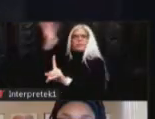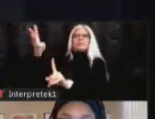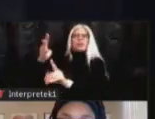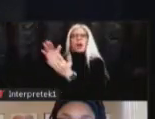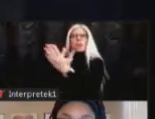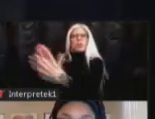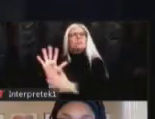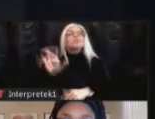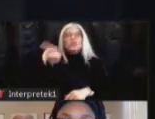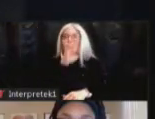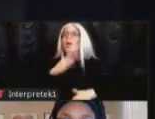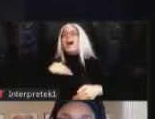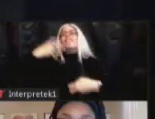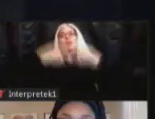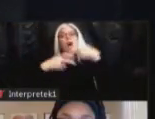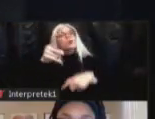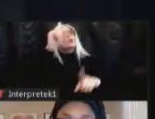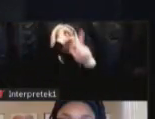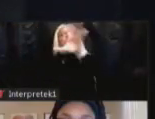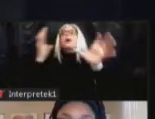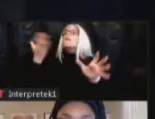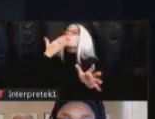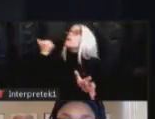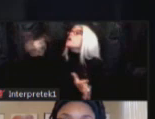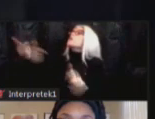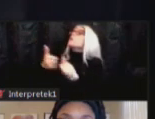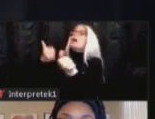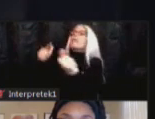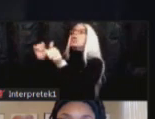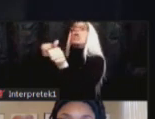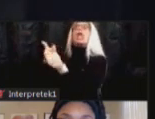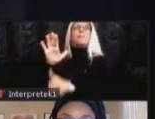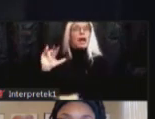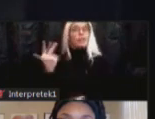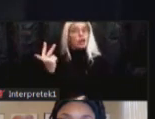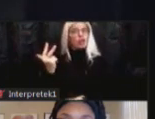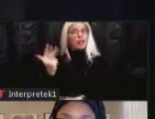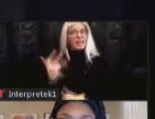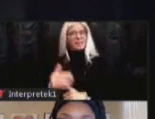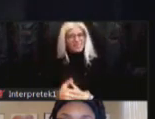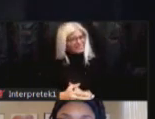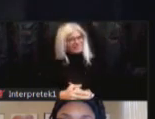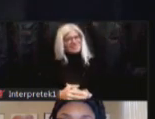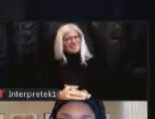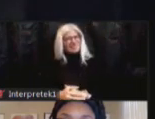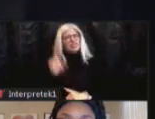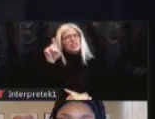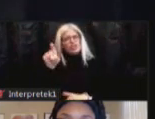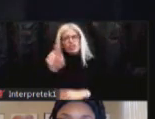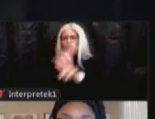get them up to speed by 3rd grade. They need to enter 1st grade with skills. Because I was